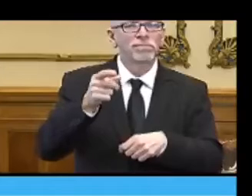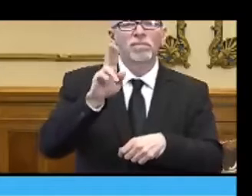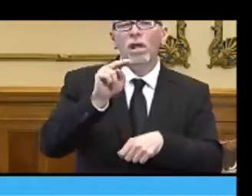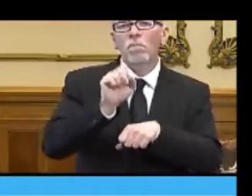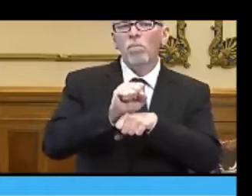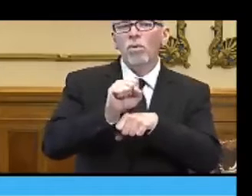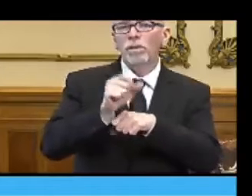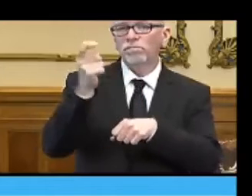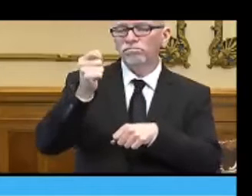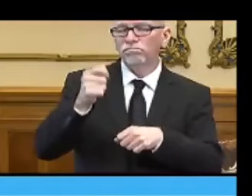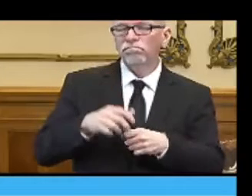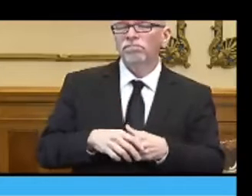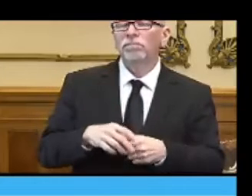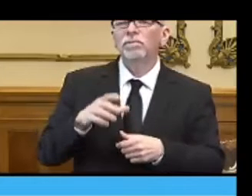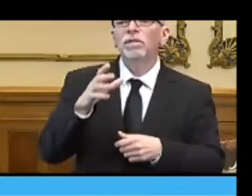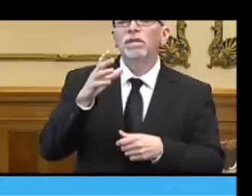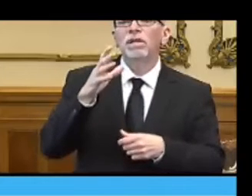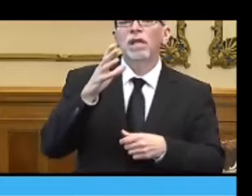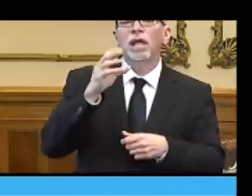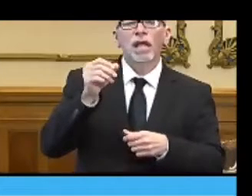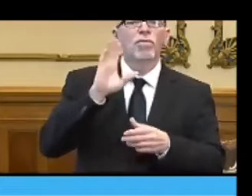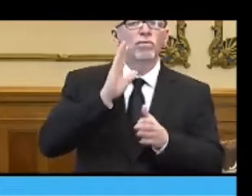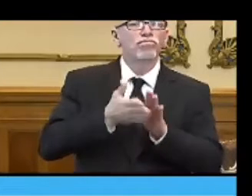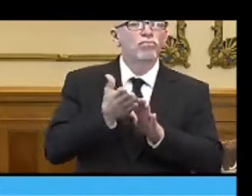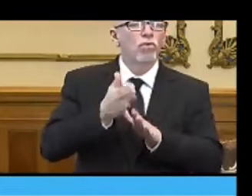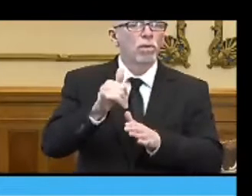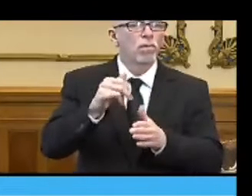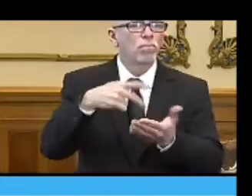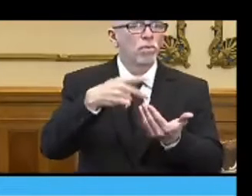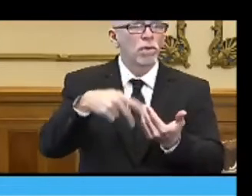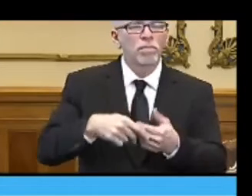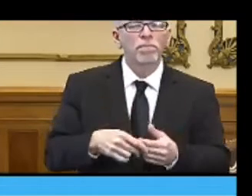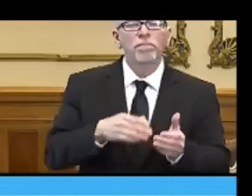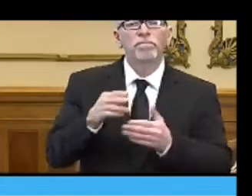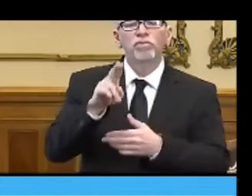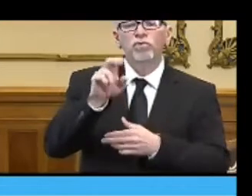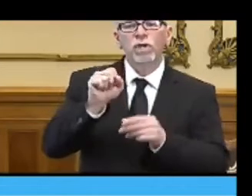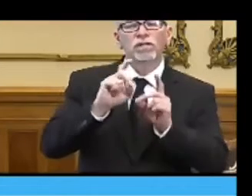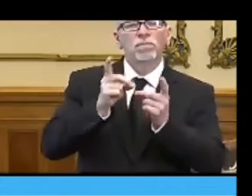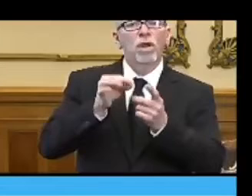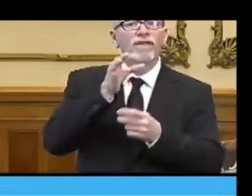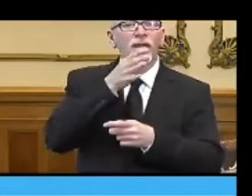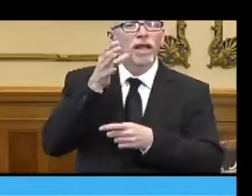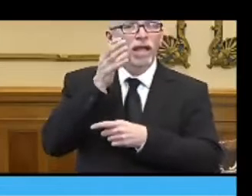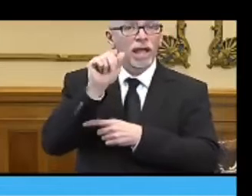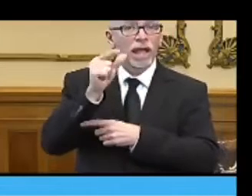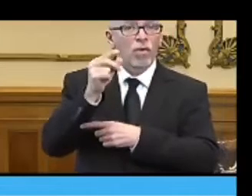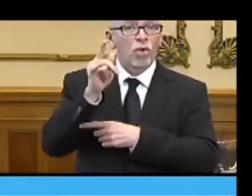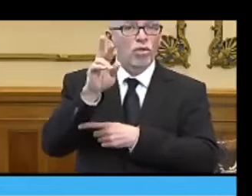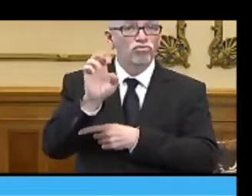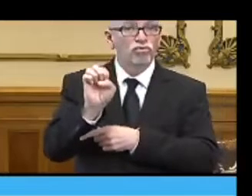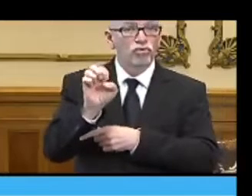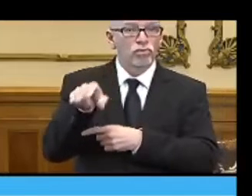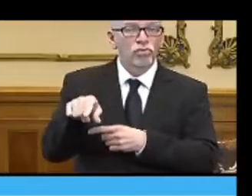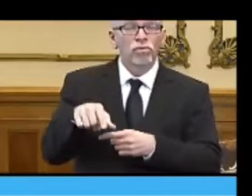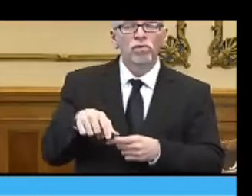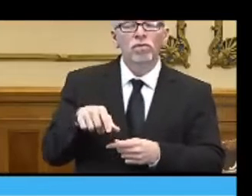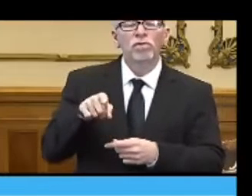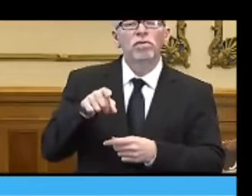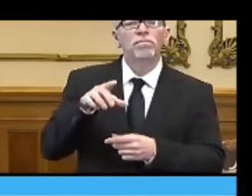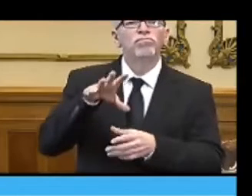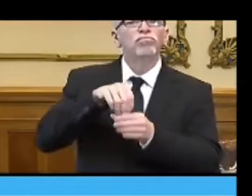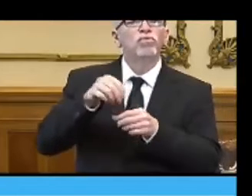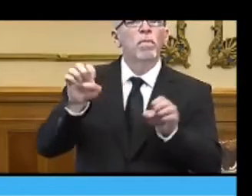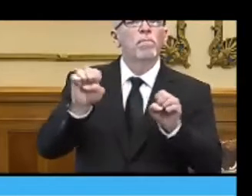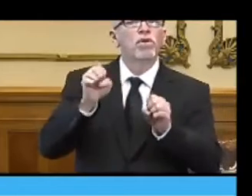unemployment insurance relief and administering those programs. We have the U.S. Department of Agriculture, which is including